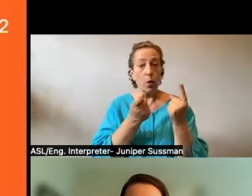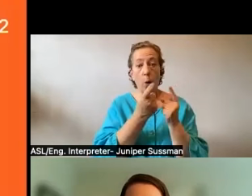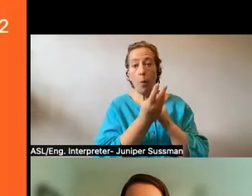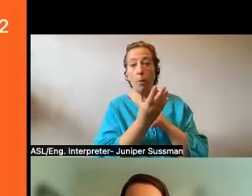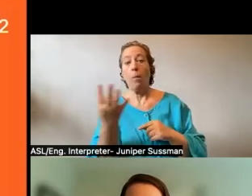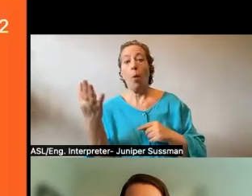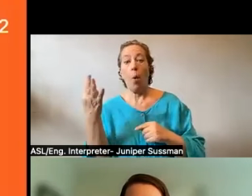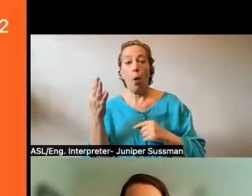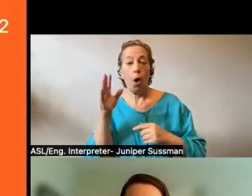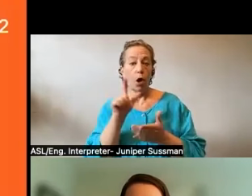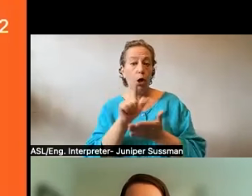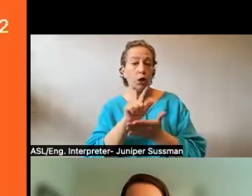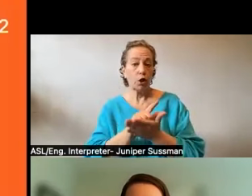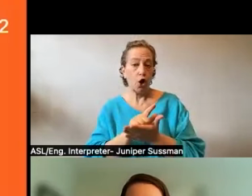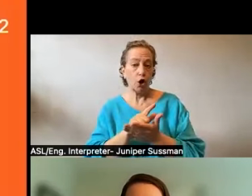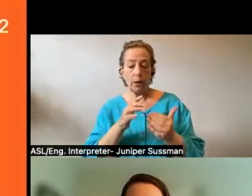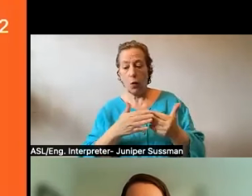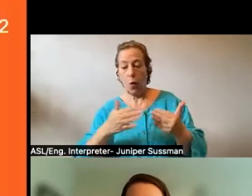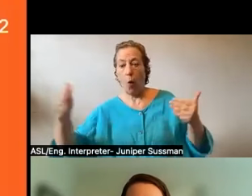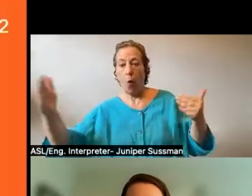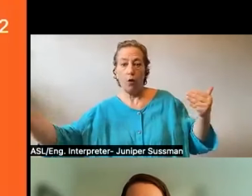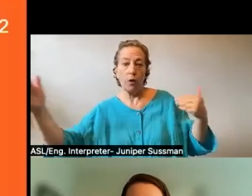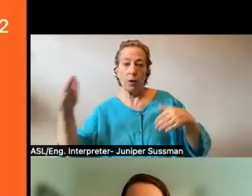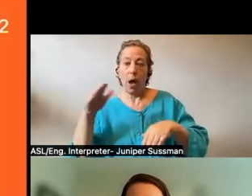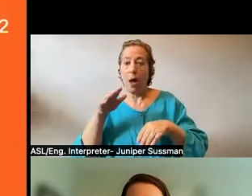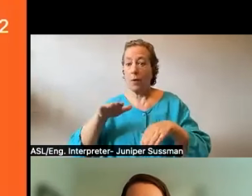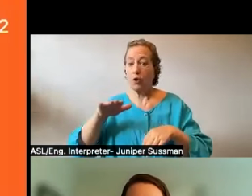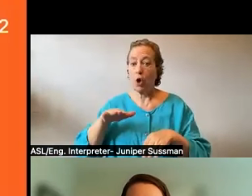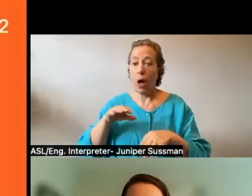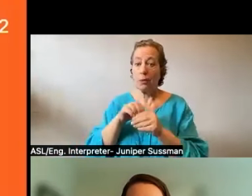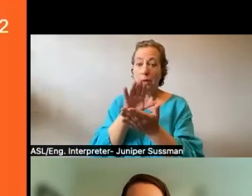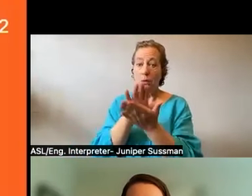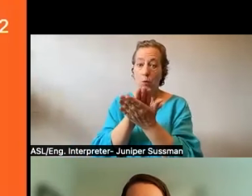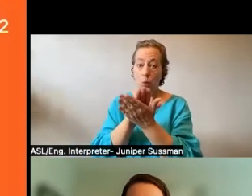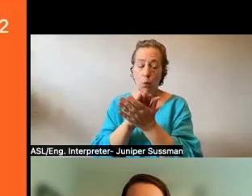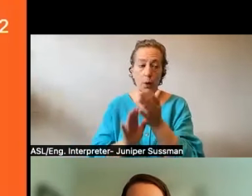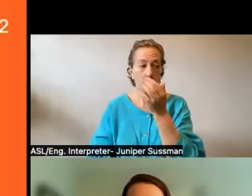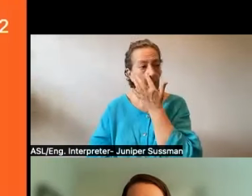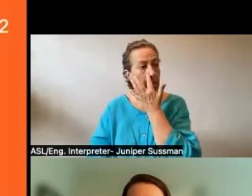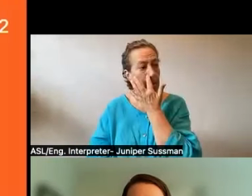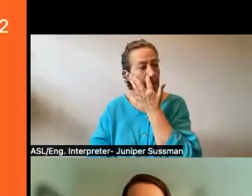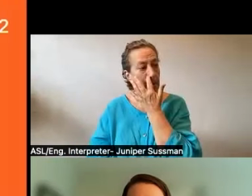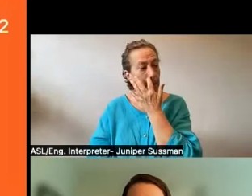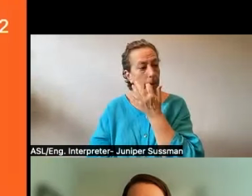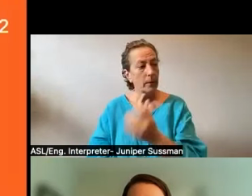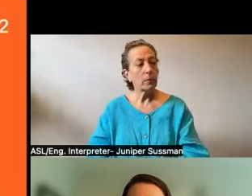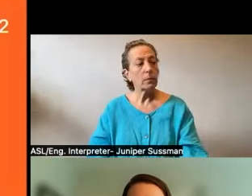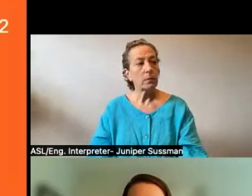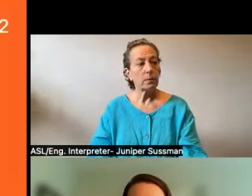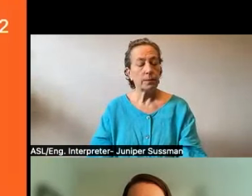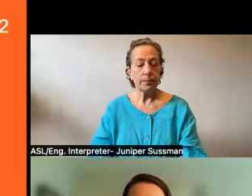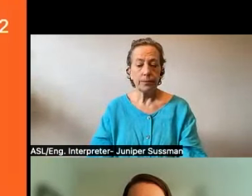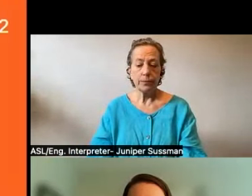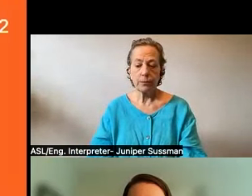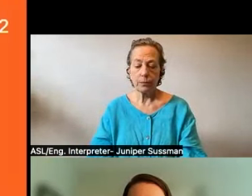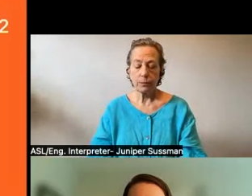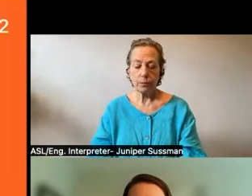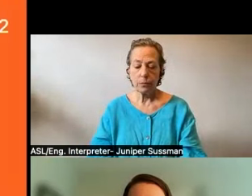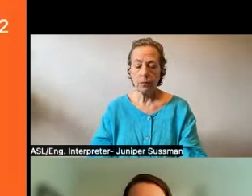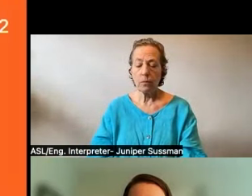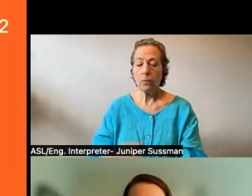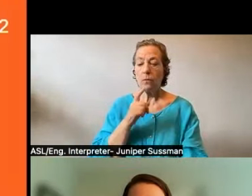school. Another, especially for our purposes, another distinction with